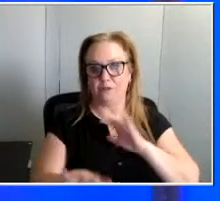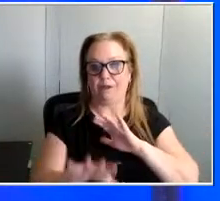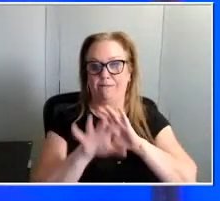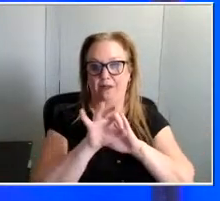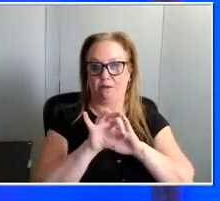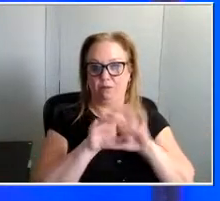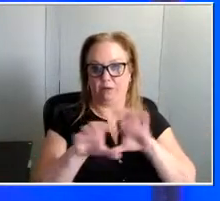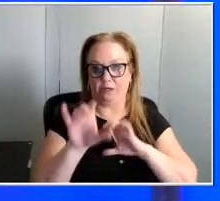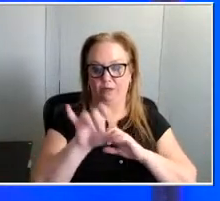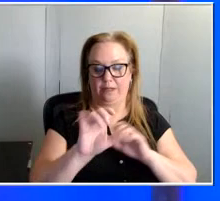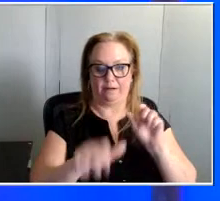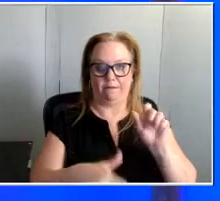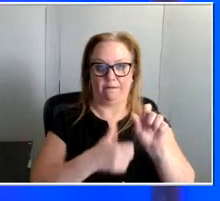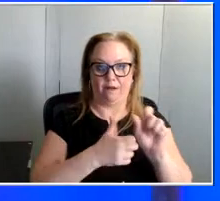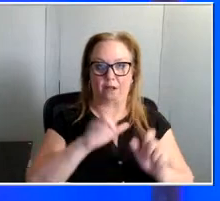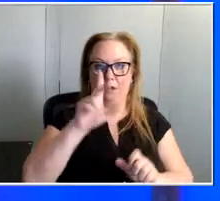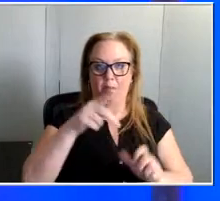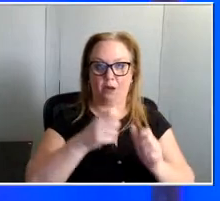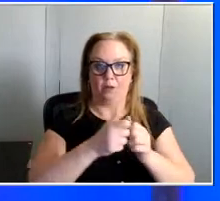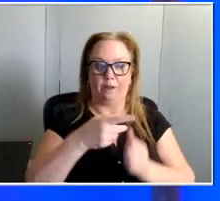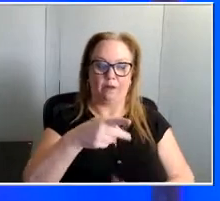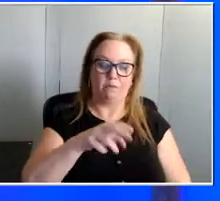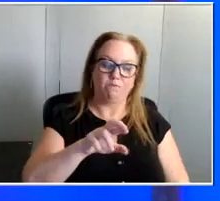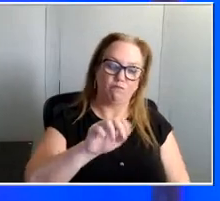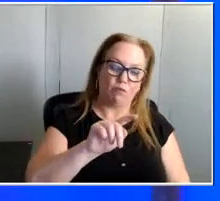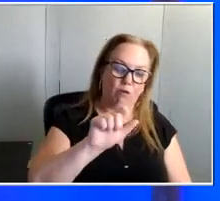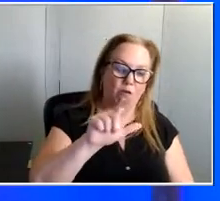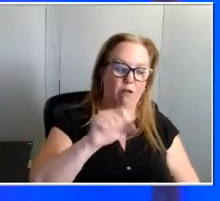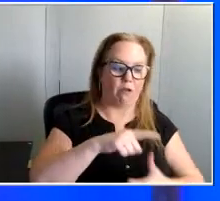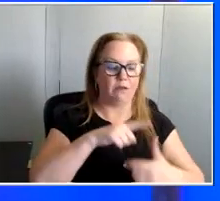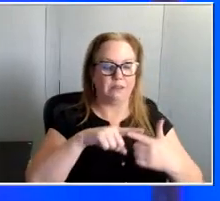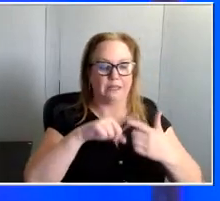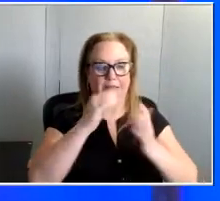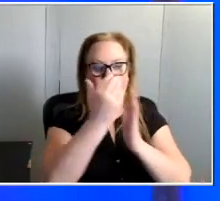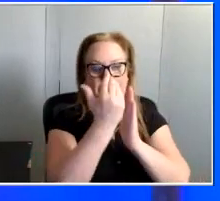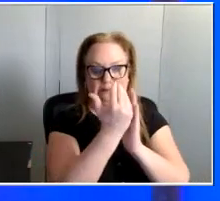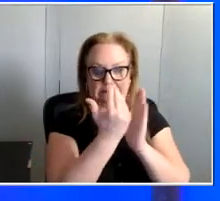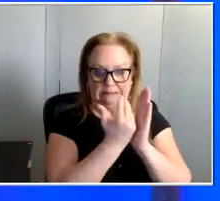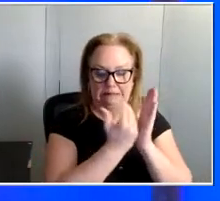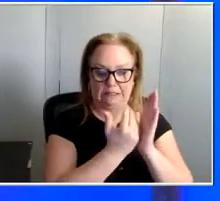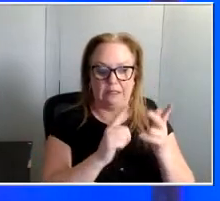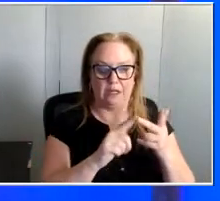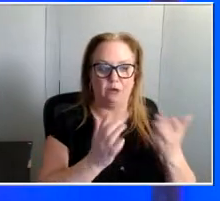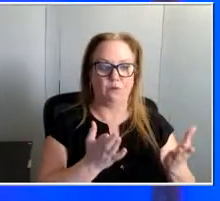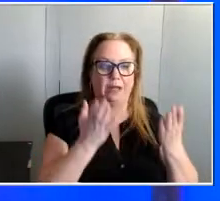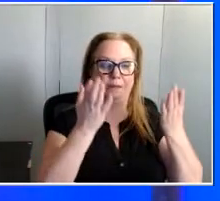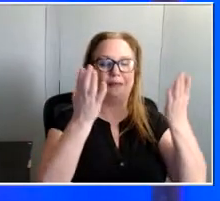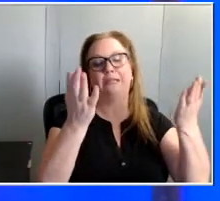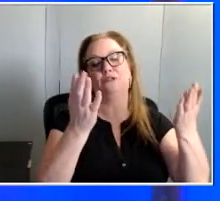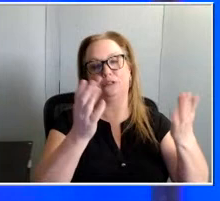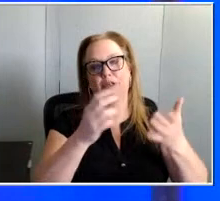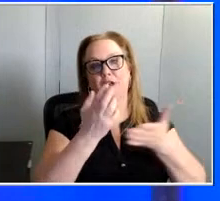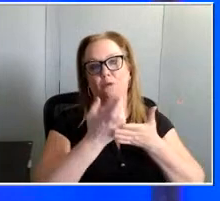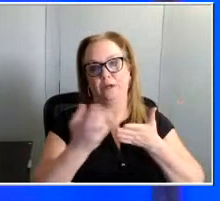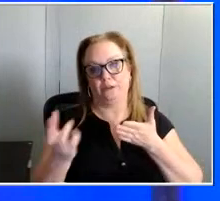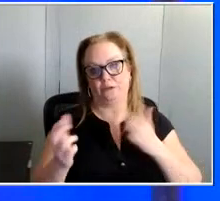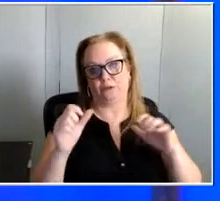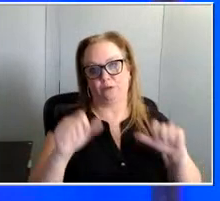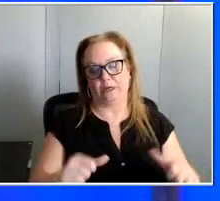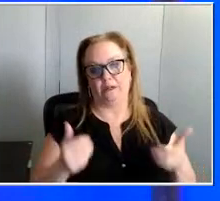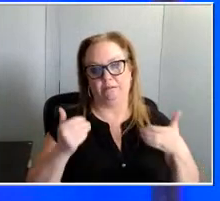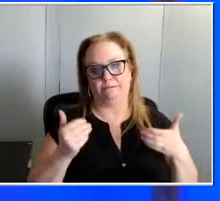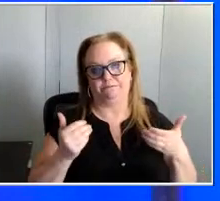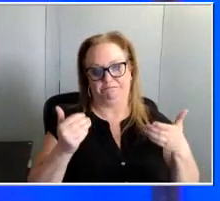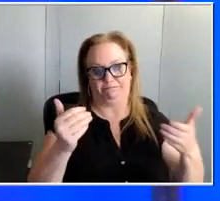then follow that up with protocols and checklists and recommendations and resources, that we can really move the needle